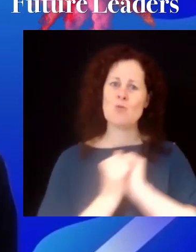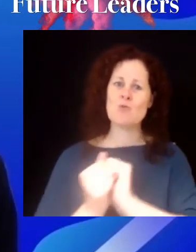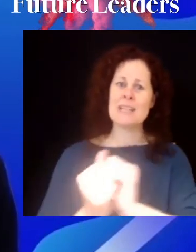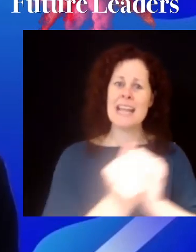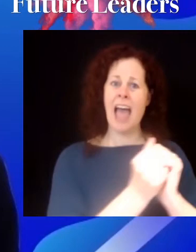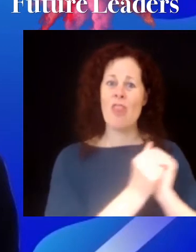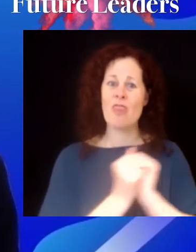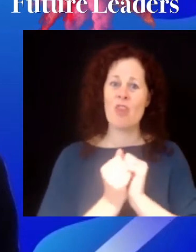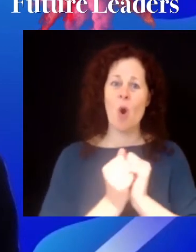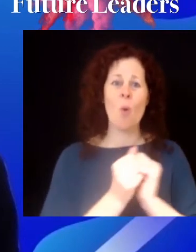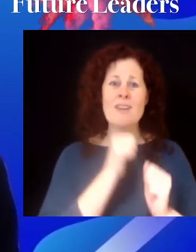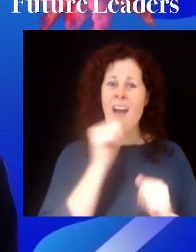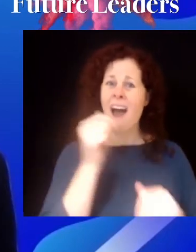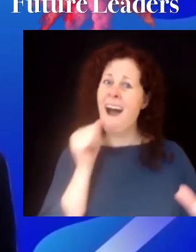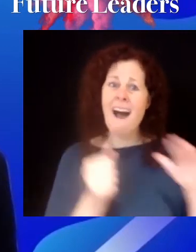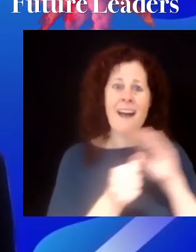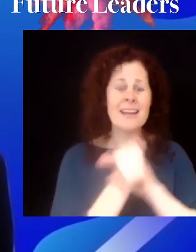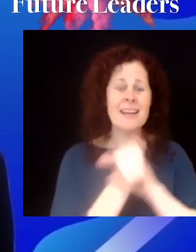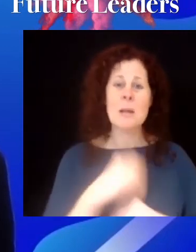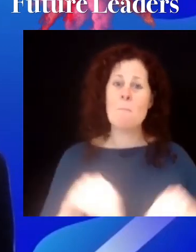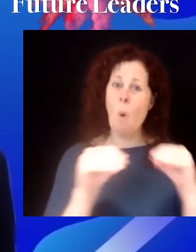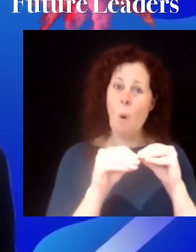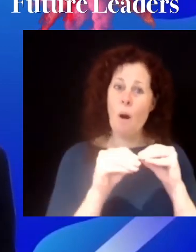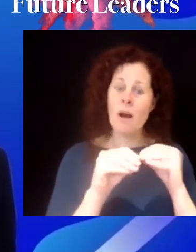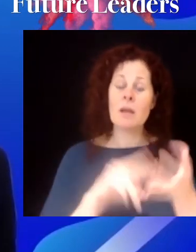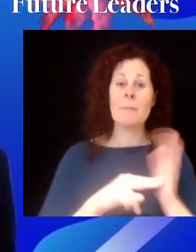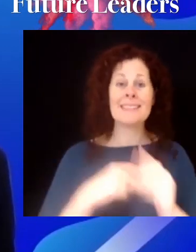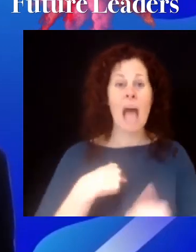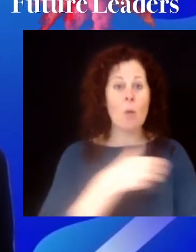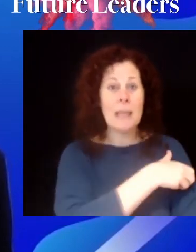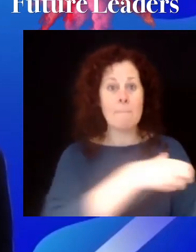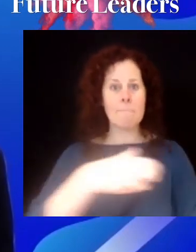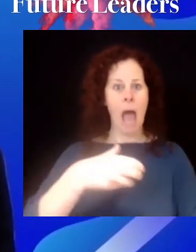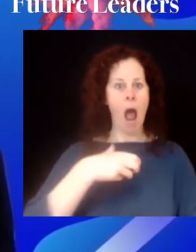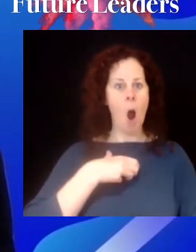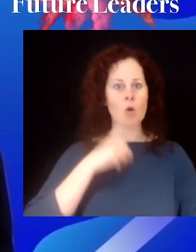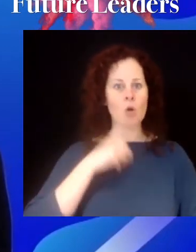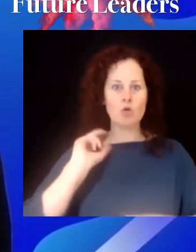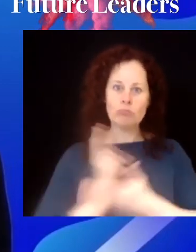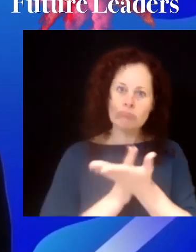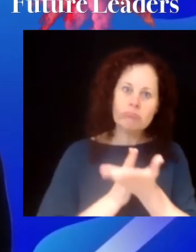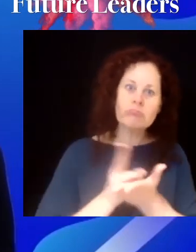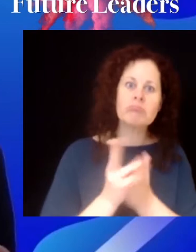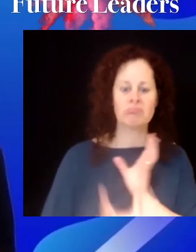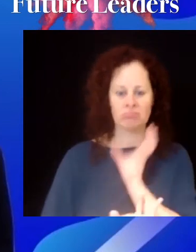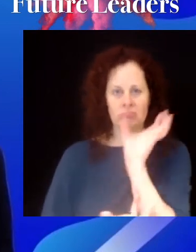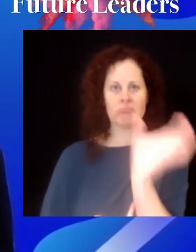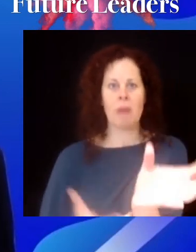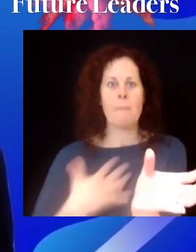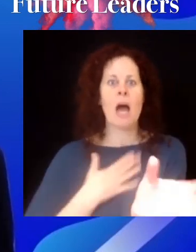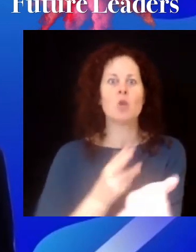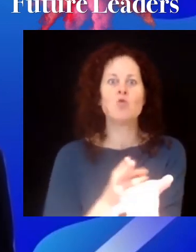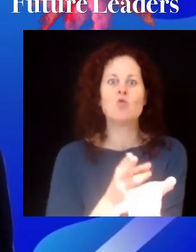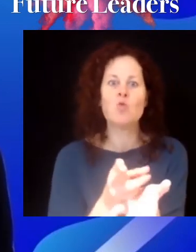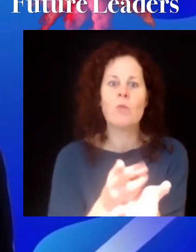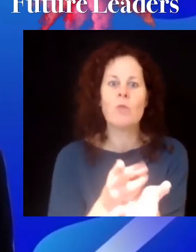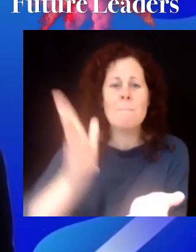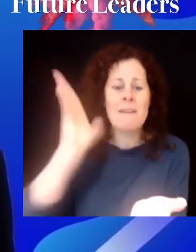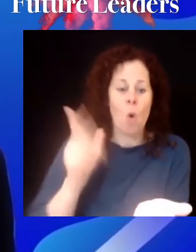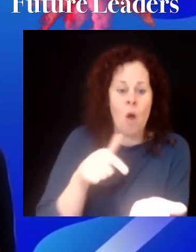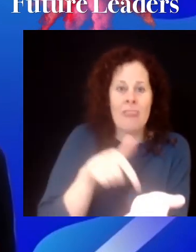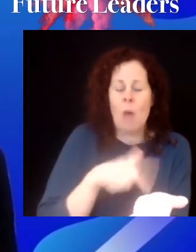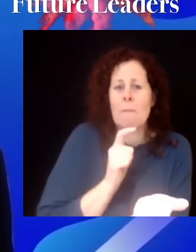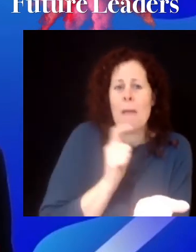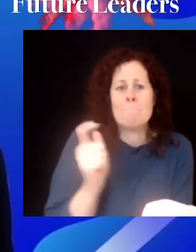stories similar to mine. And together we shined a light into the shadows where I was empowered to share my truth, and I learned